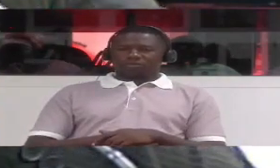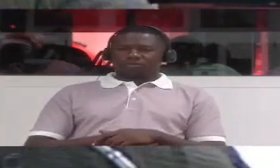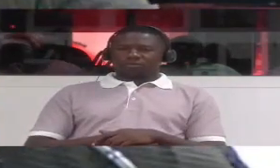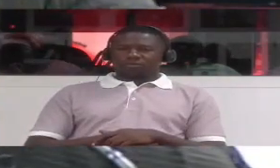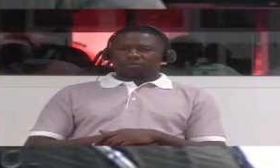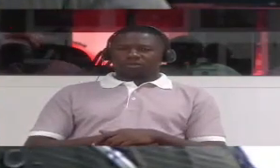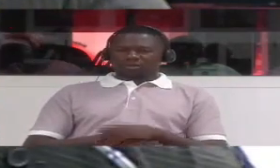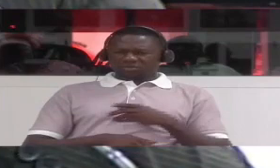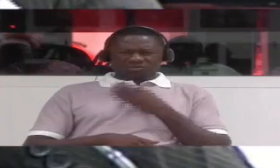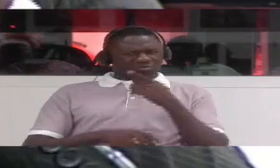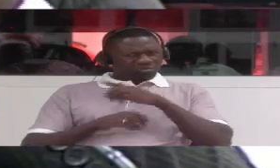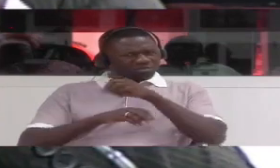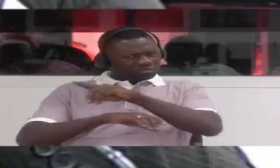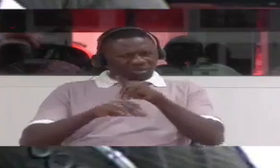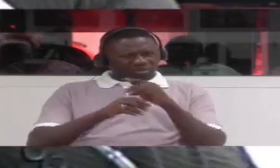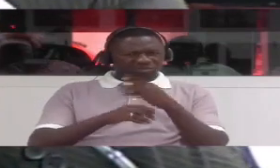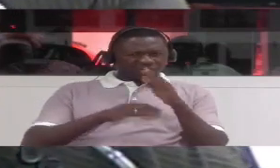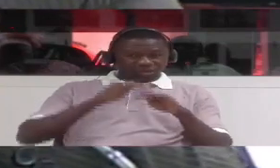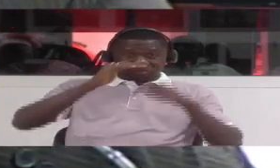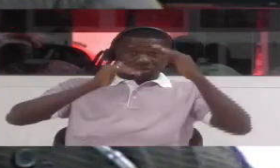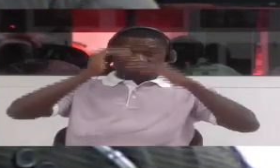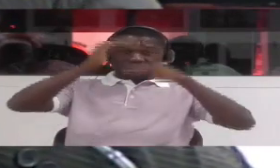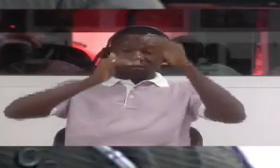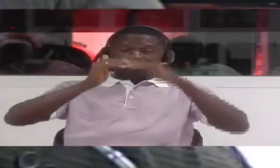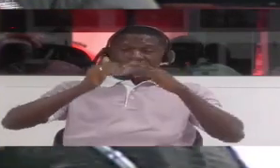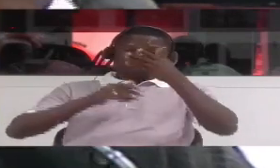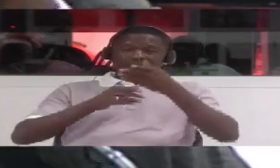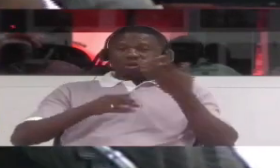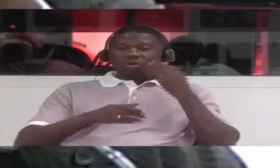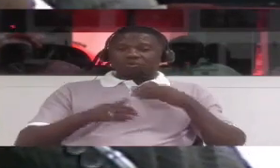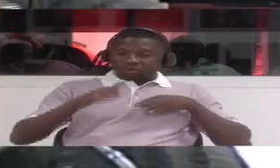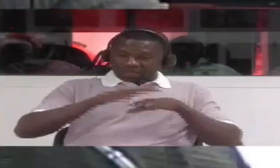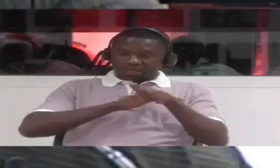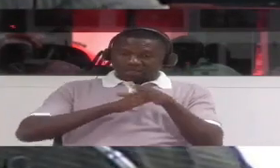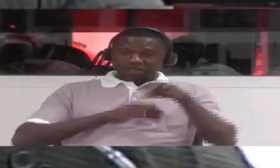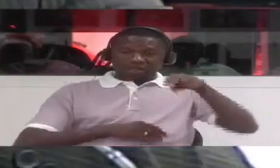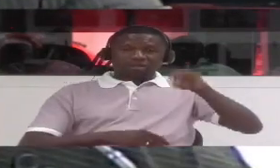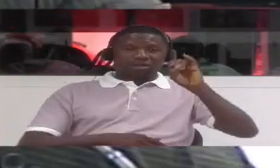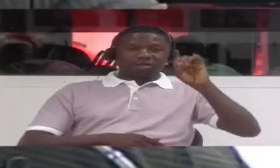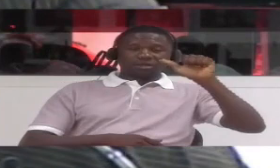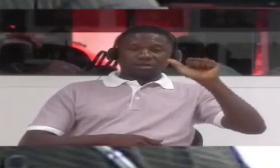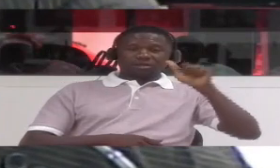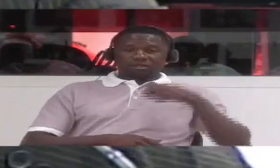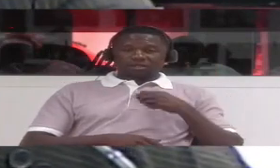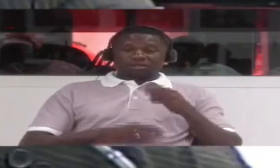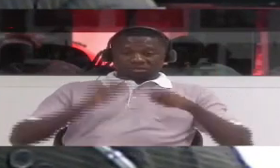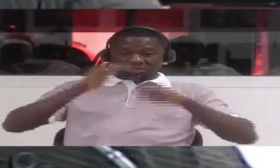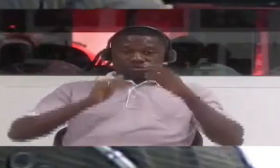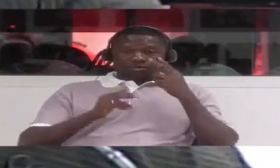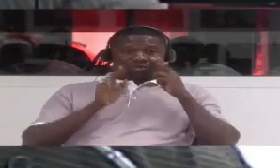the story building that was when you enter the that's the building you really look right in front of